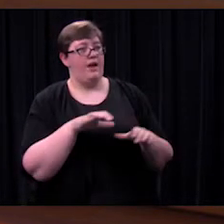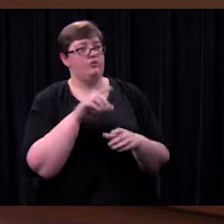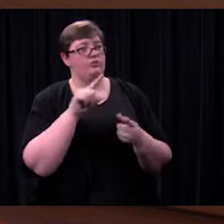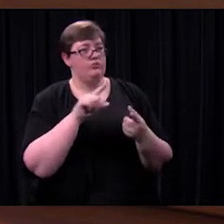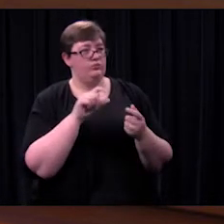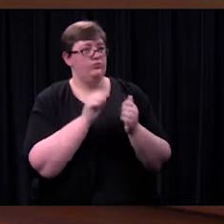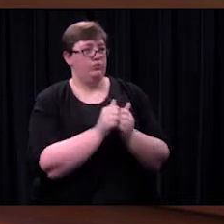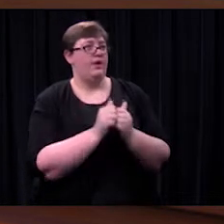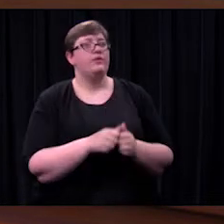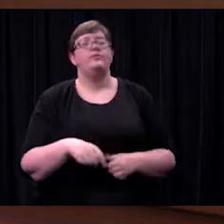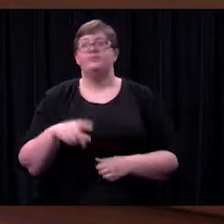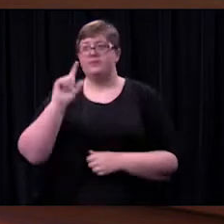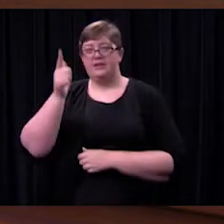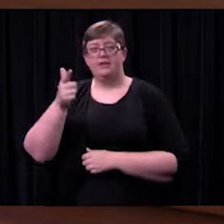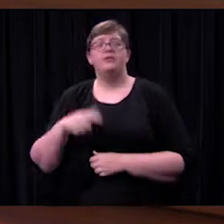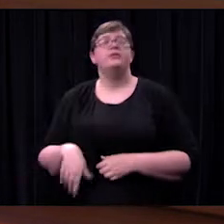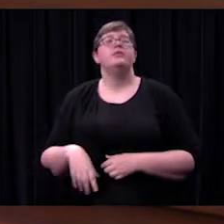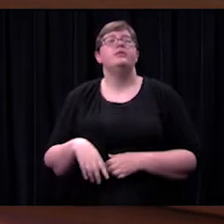Joy?